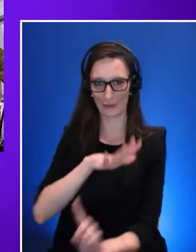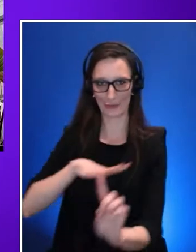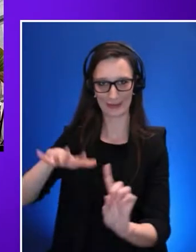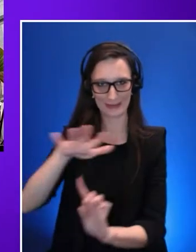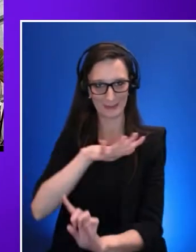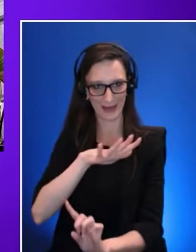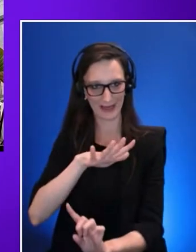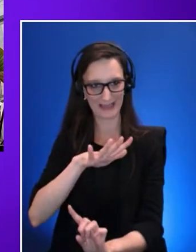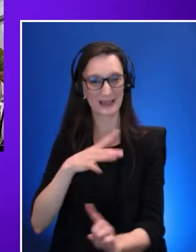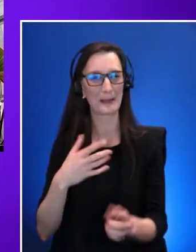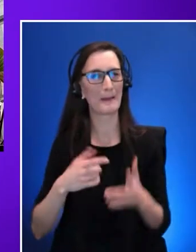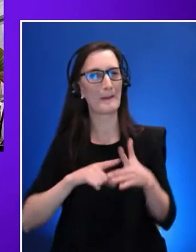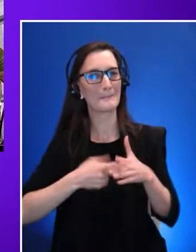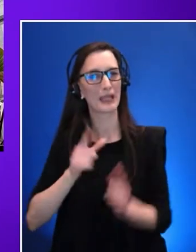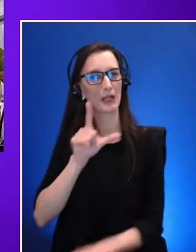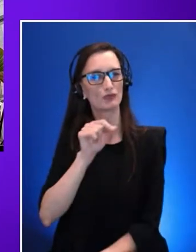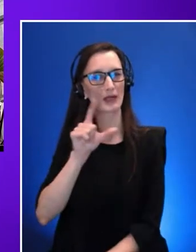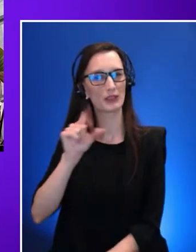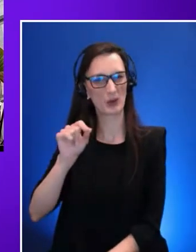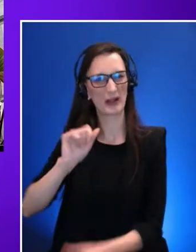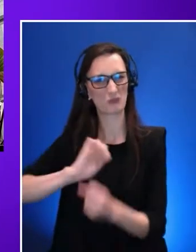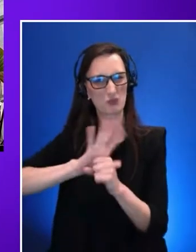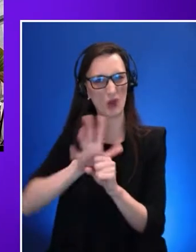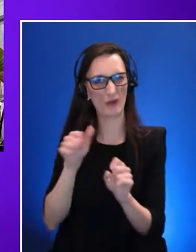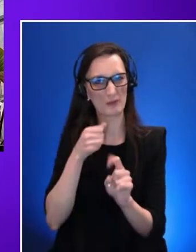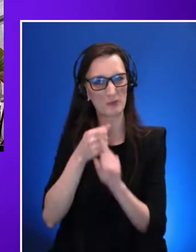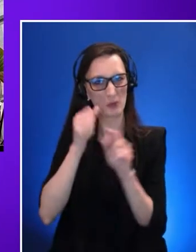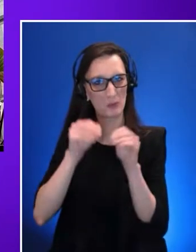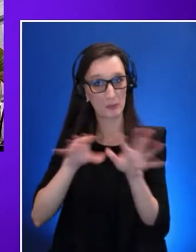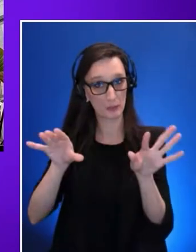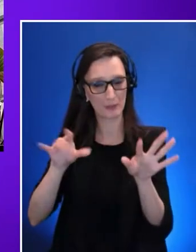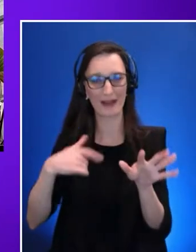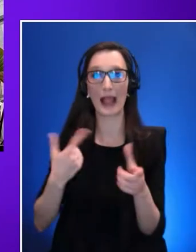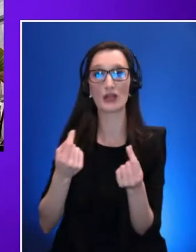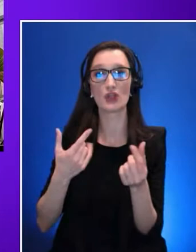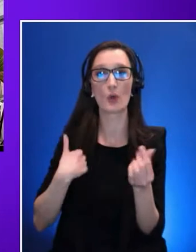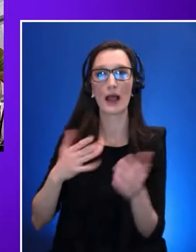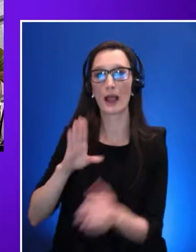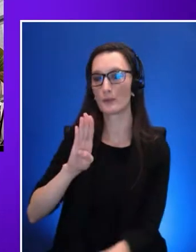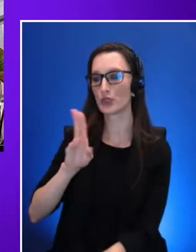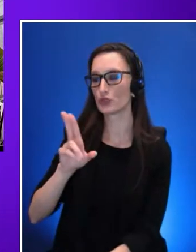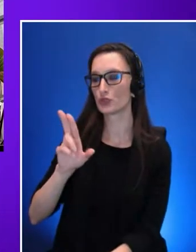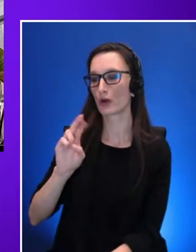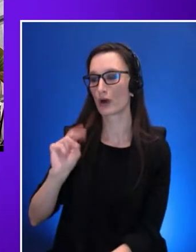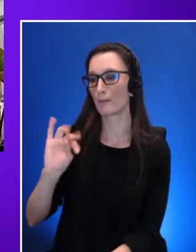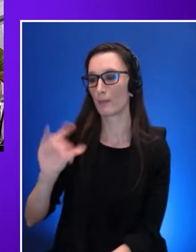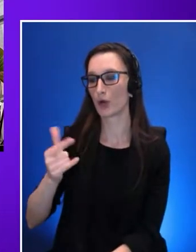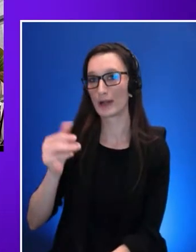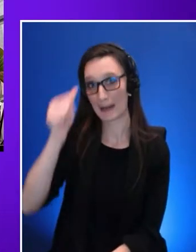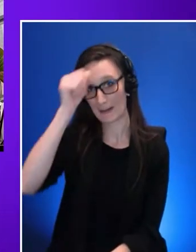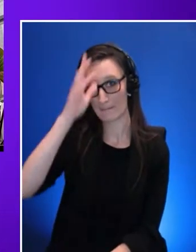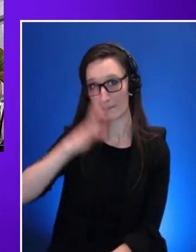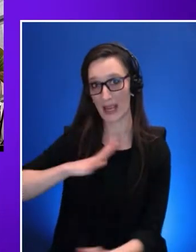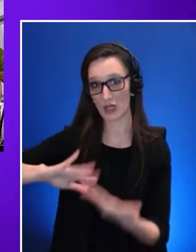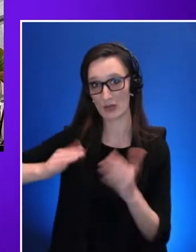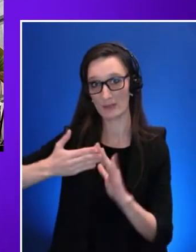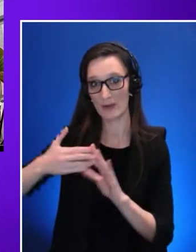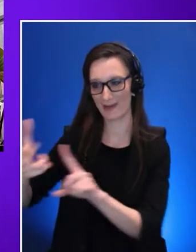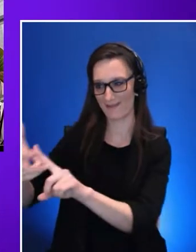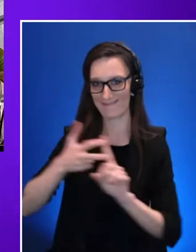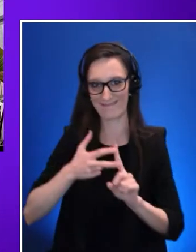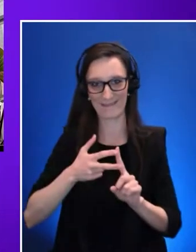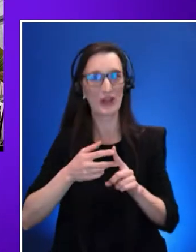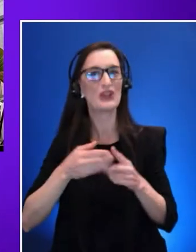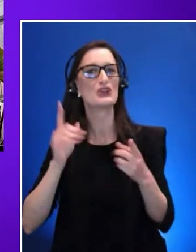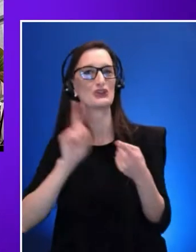in 2020, I helped bring the Burning Man community into VR through BRC VR, which I